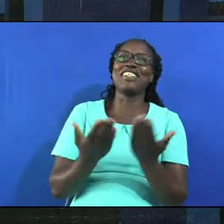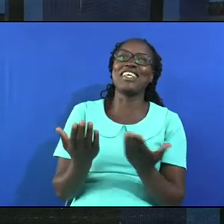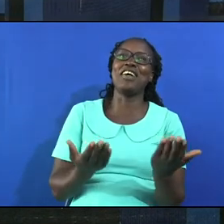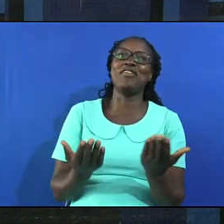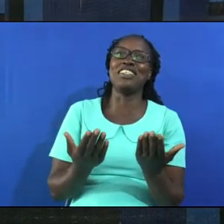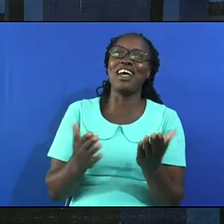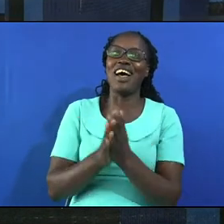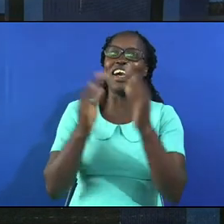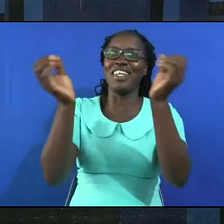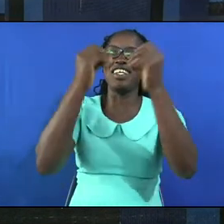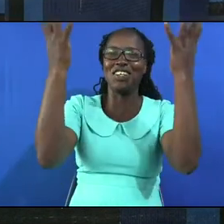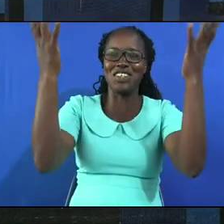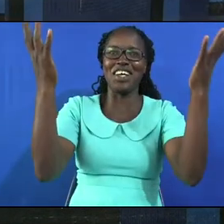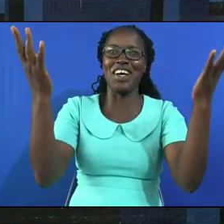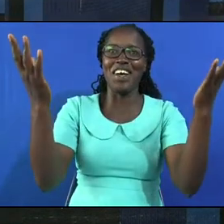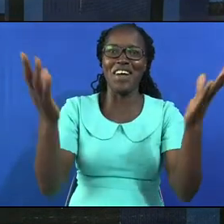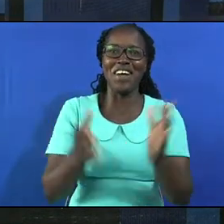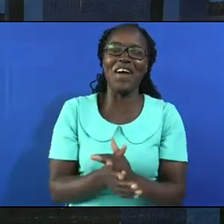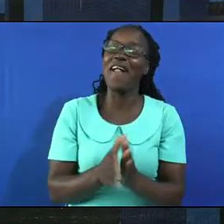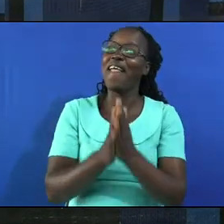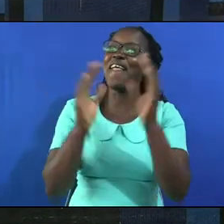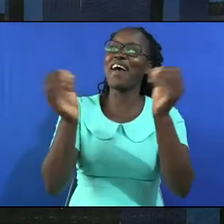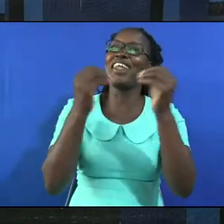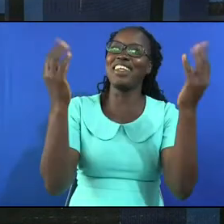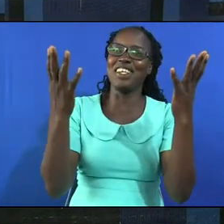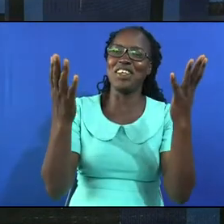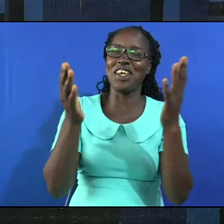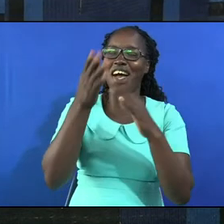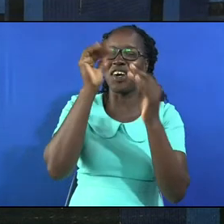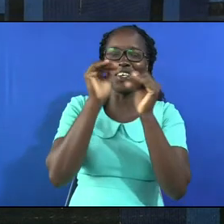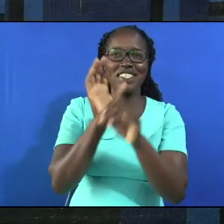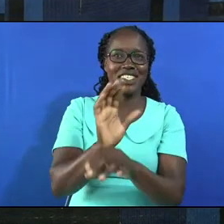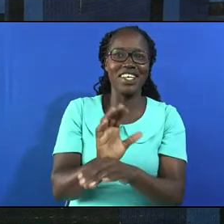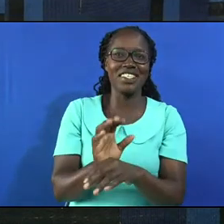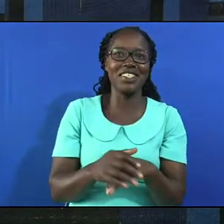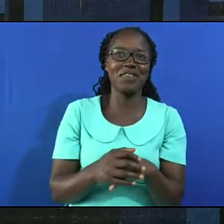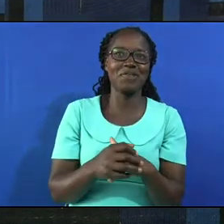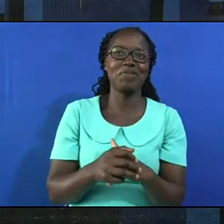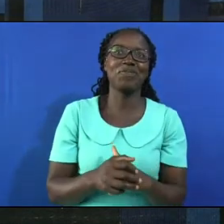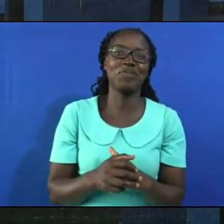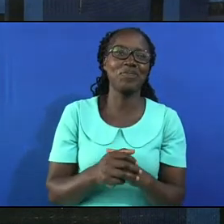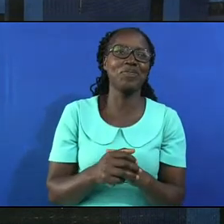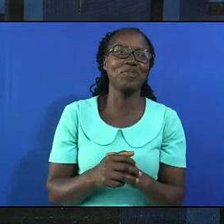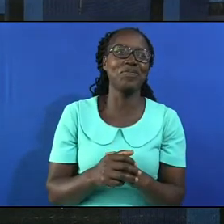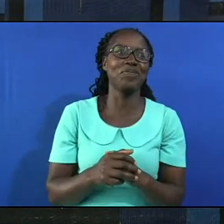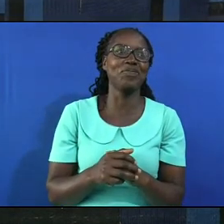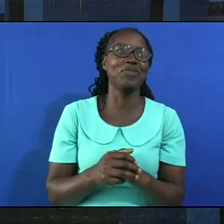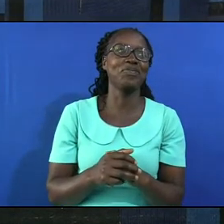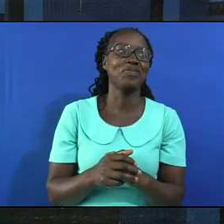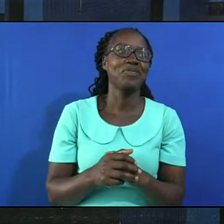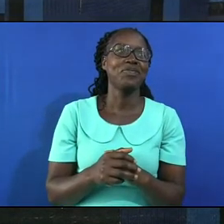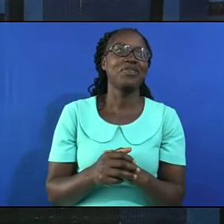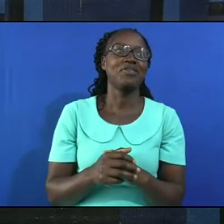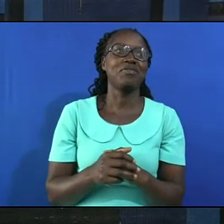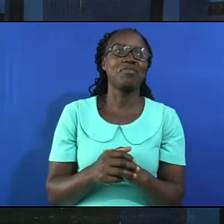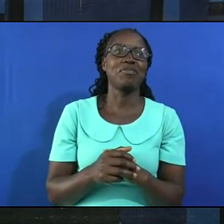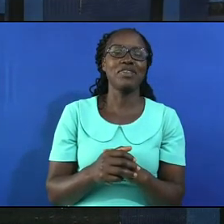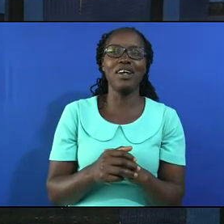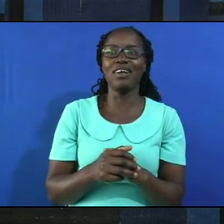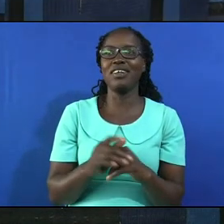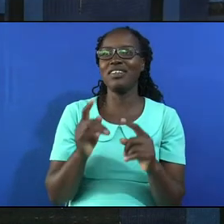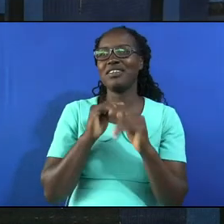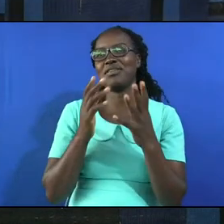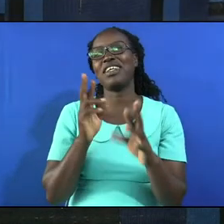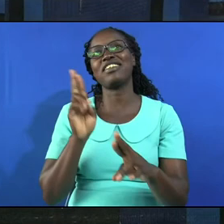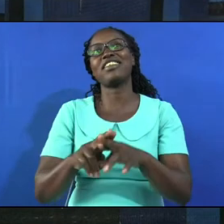together? Hallelujah. Amen. Hallelujah, God's church. Amen. Yeah, yeah, yeah. You need to respond. You